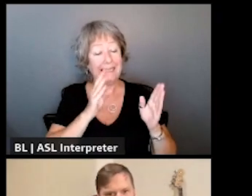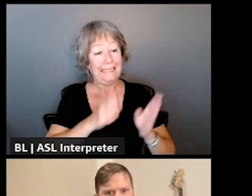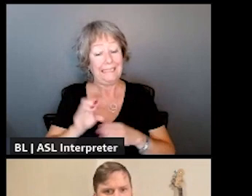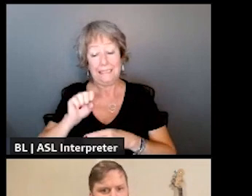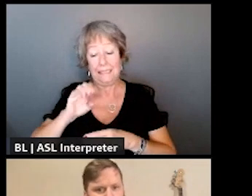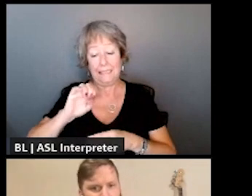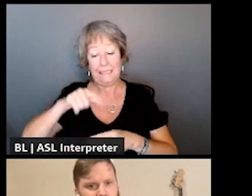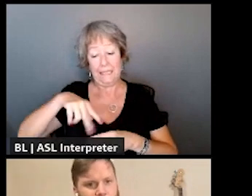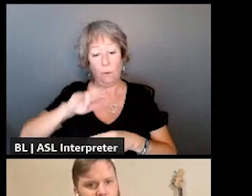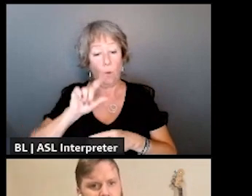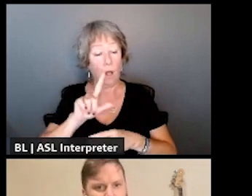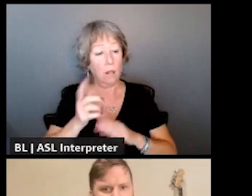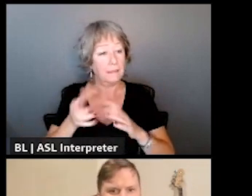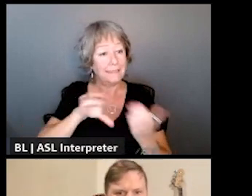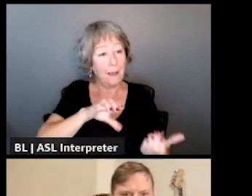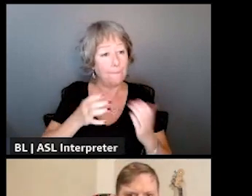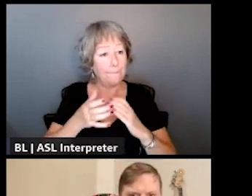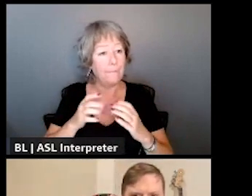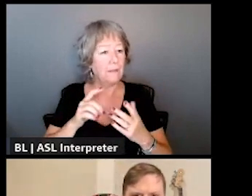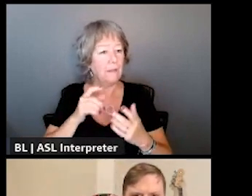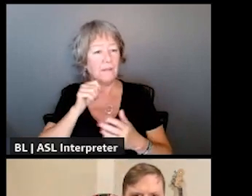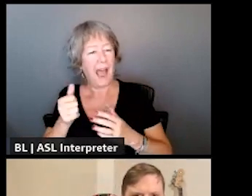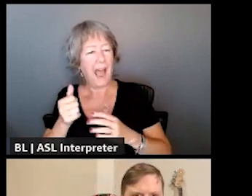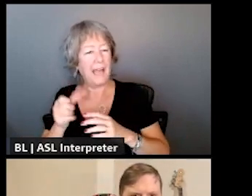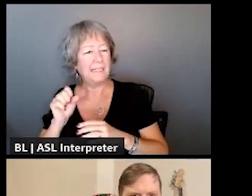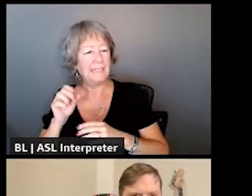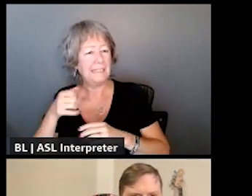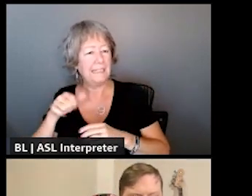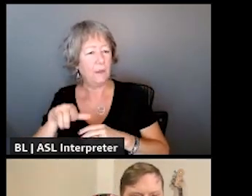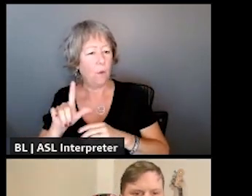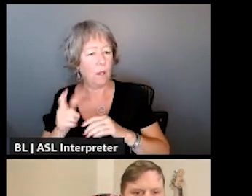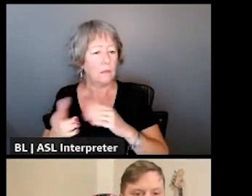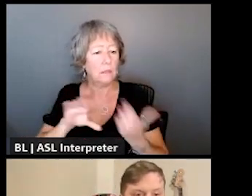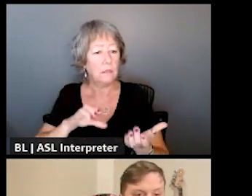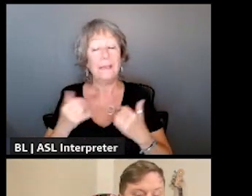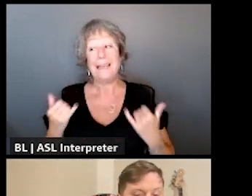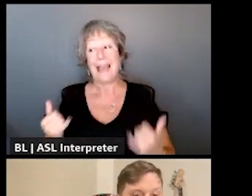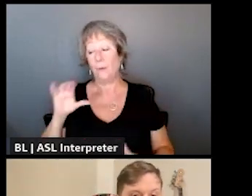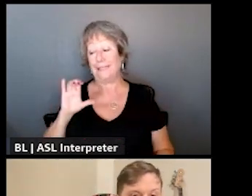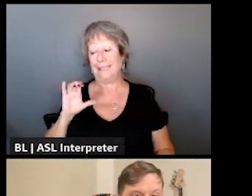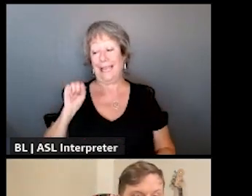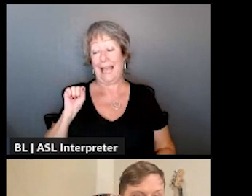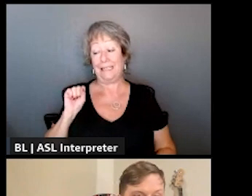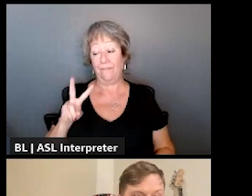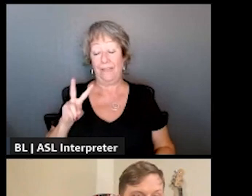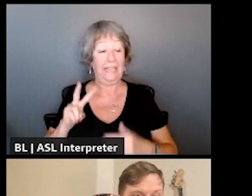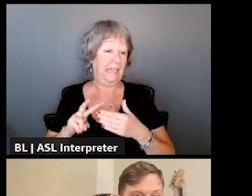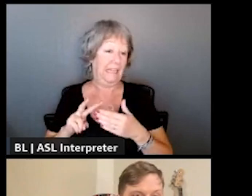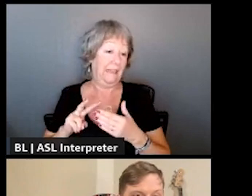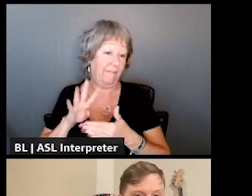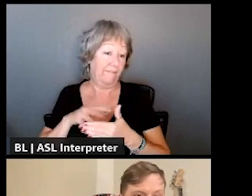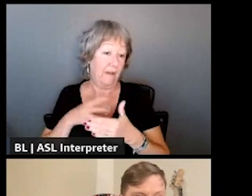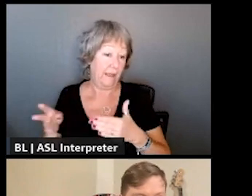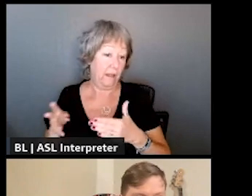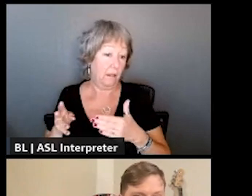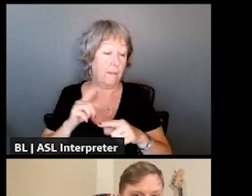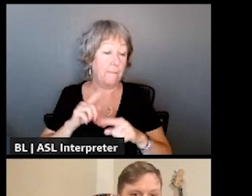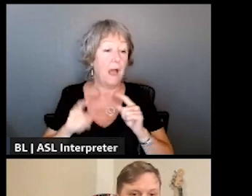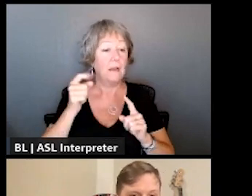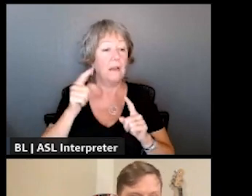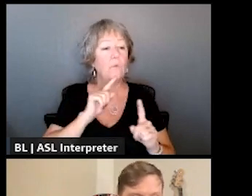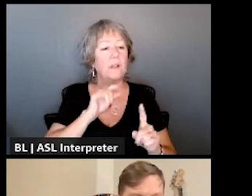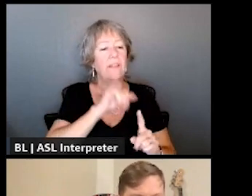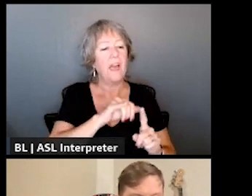in there? Yeah, so that right now for this demo is a CSV file, but S3 is an object storage bucket. So you